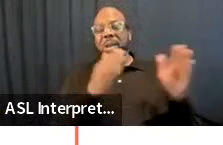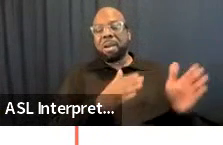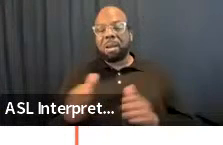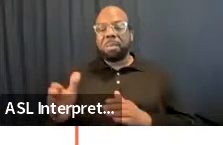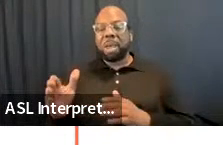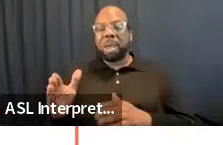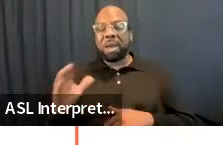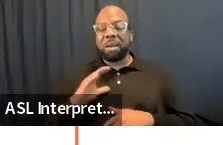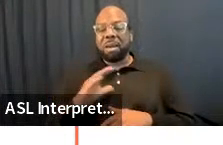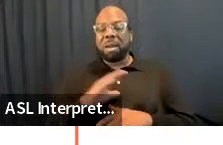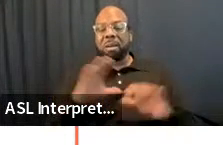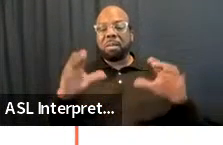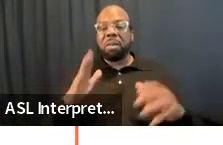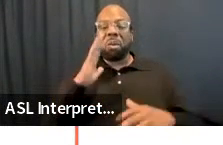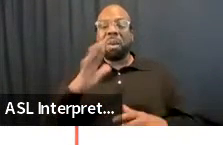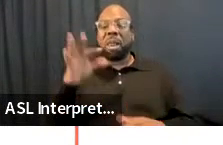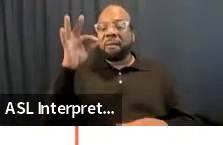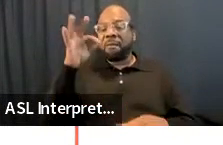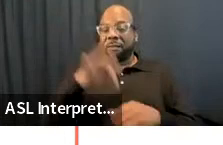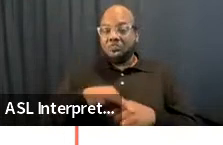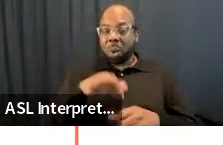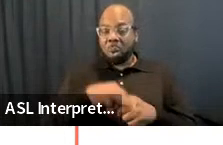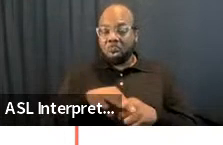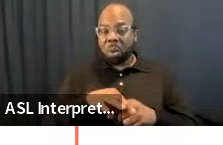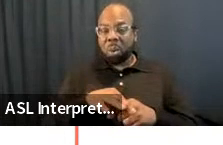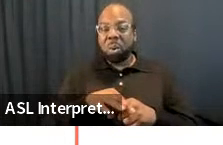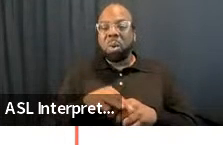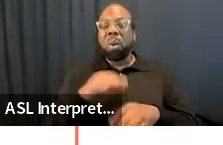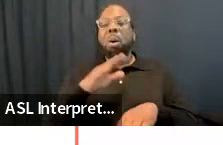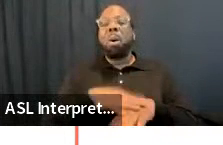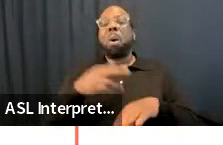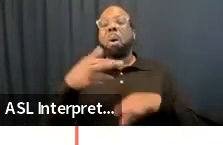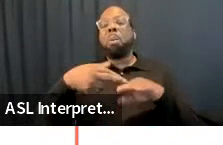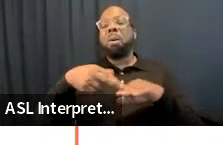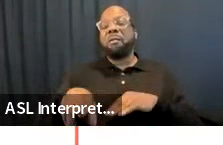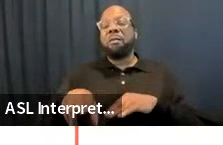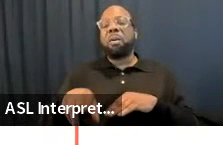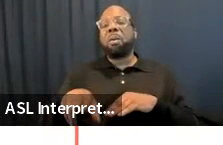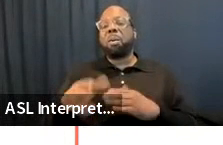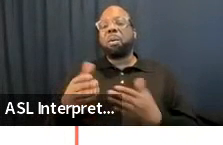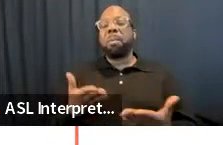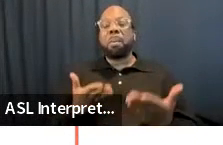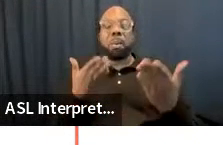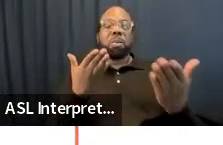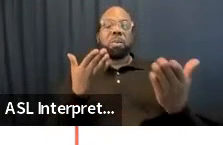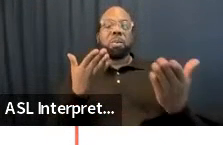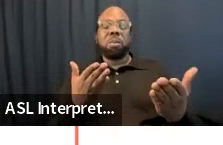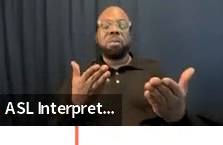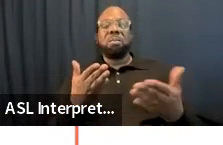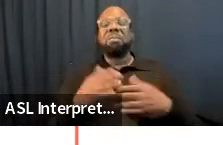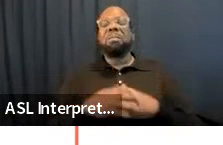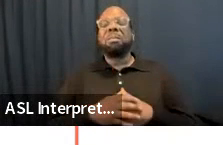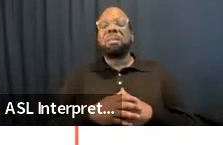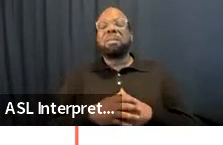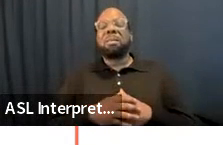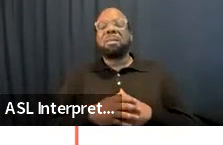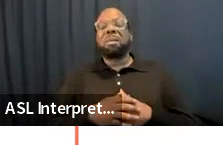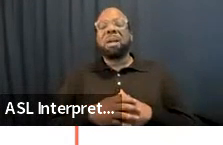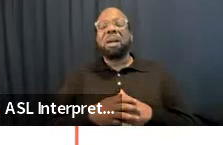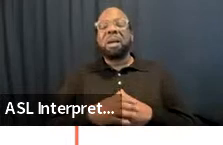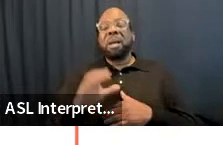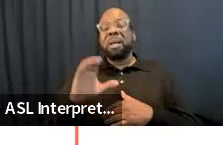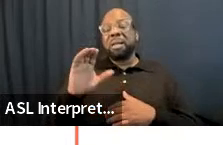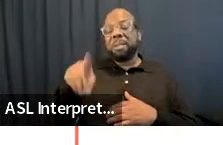will vote on the referred proposal. At the end of, once the